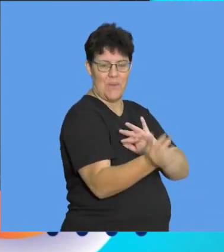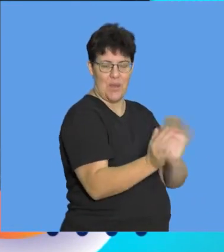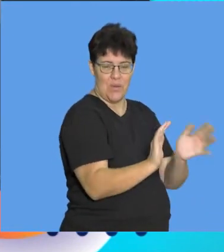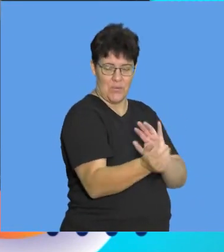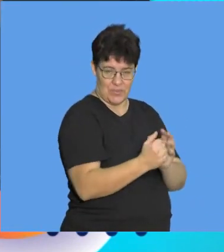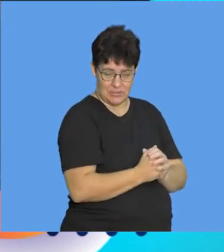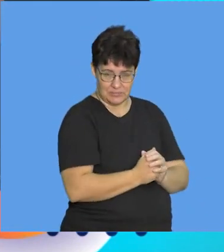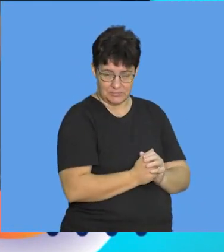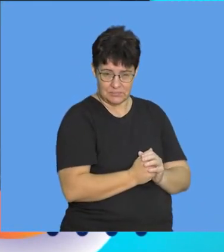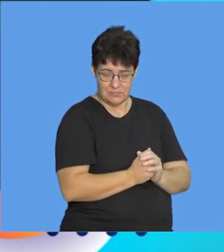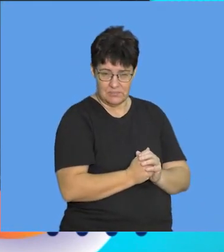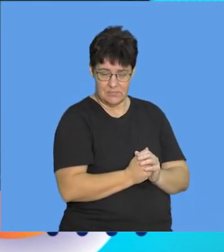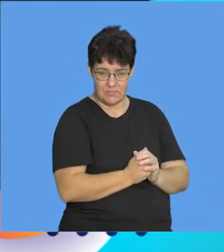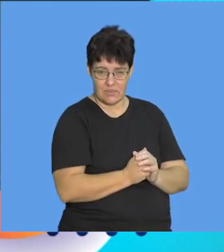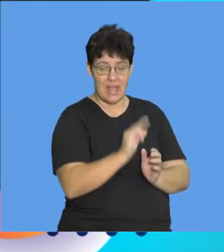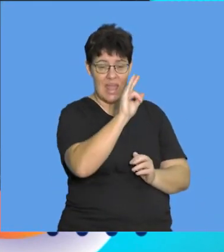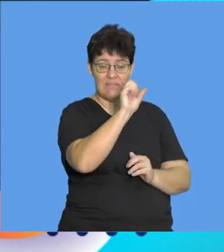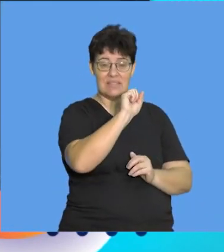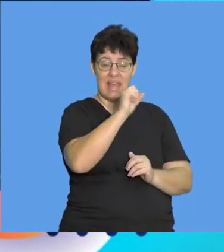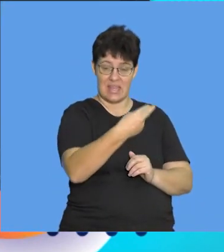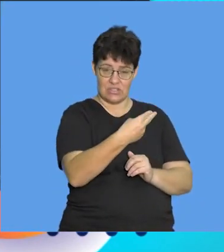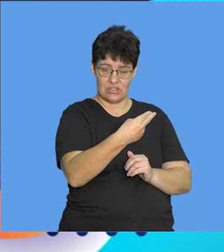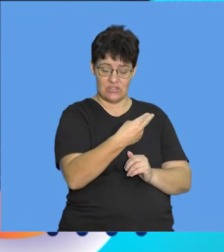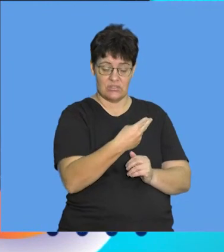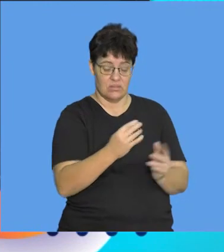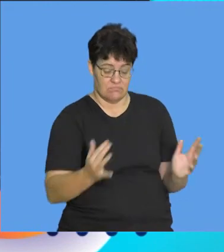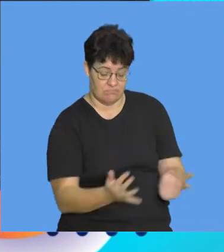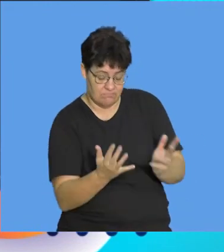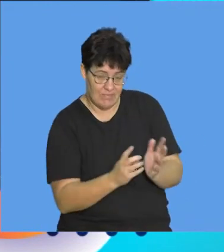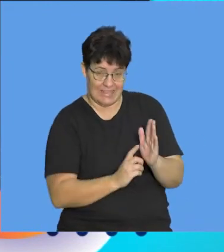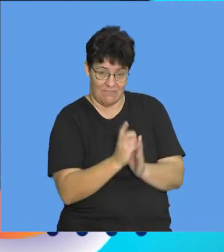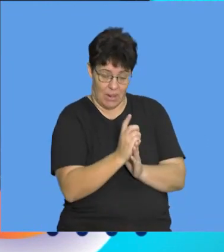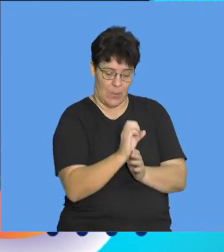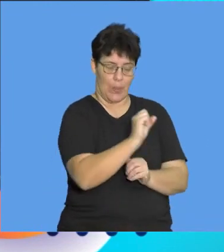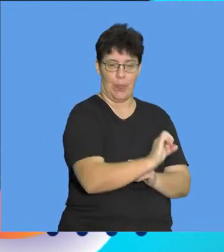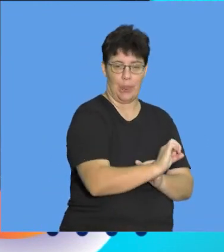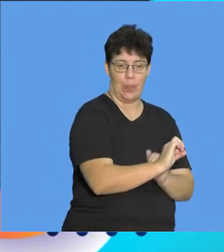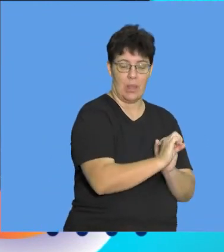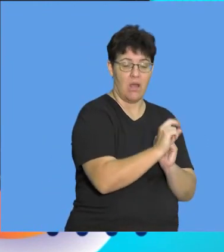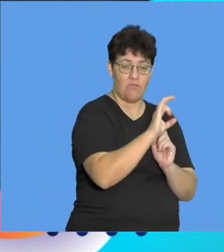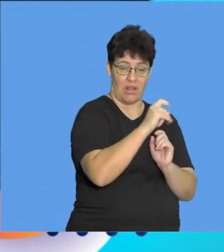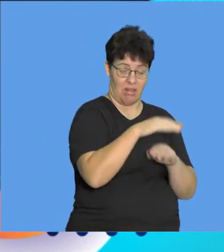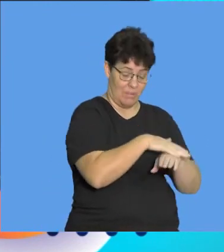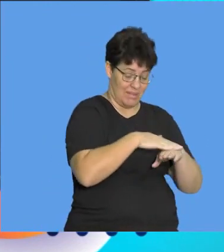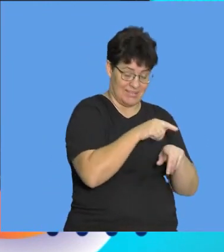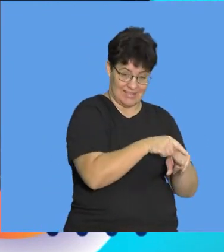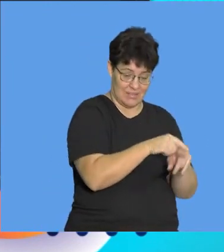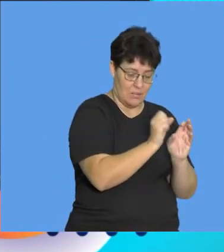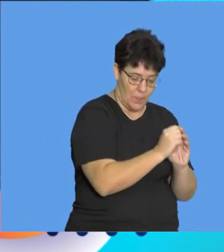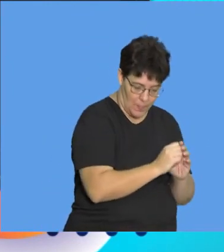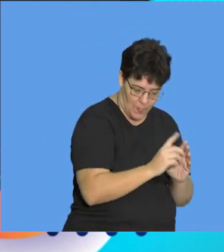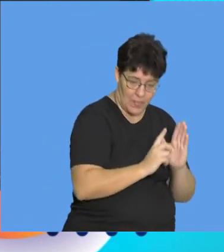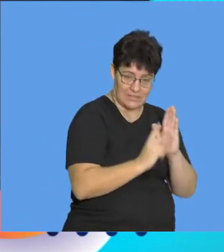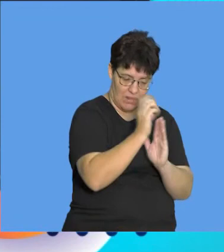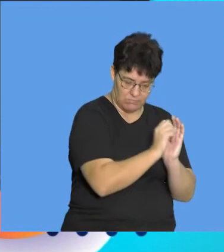recognize that FSH stimulates the primary follicle developing. When the primary follicle develops, it develops and matures into